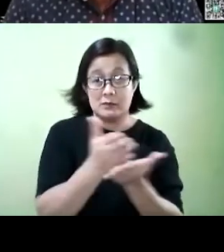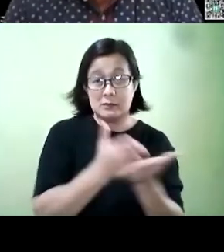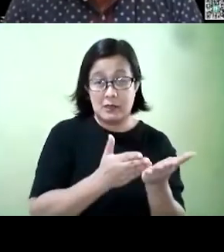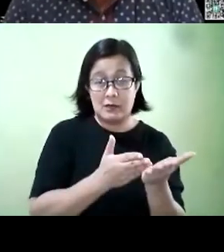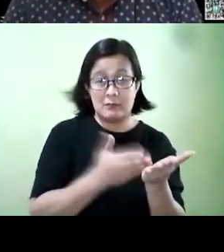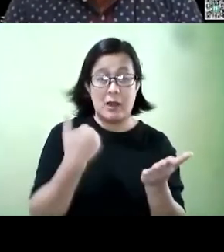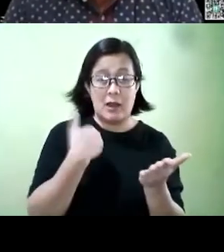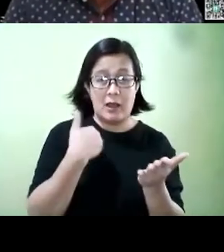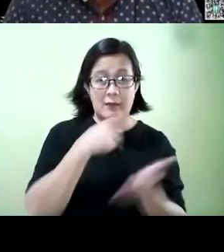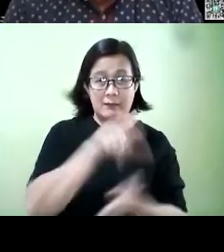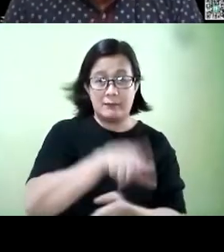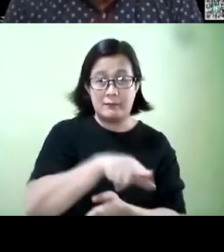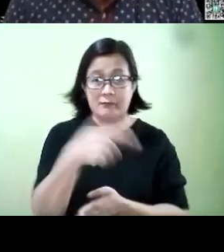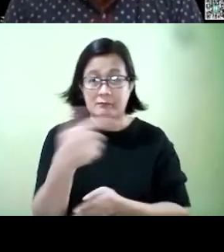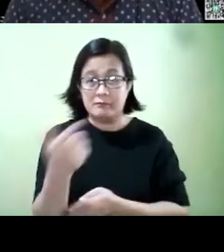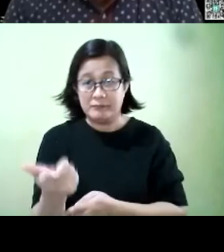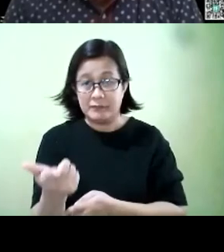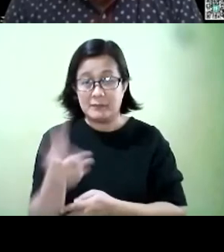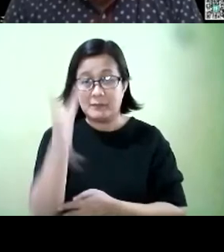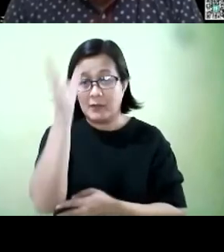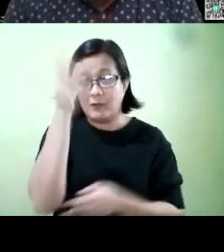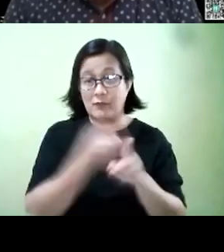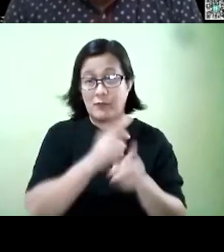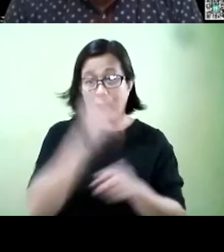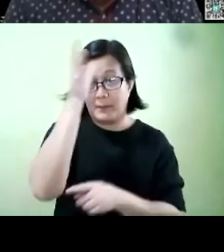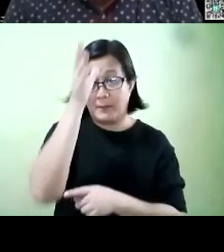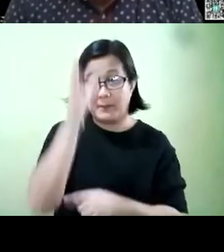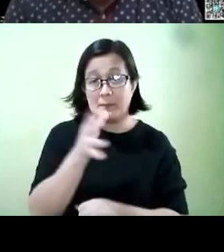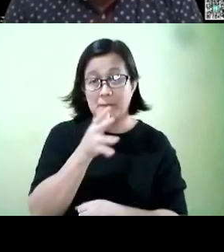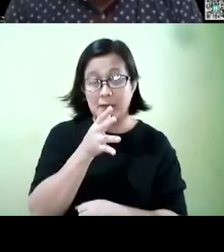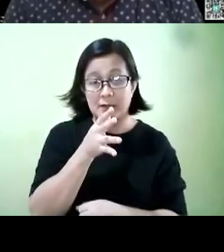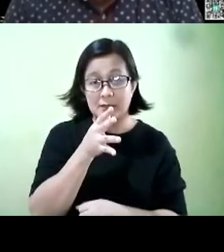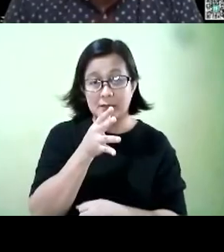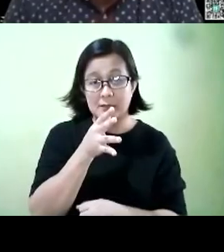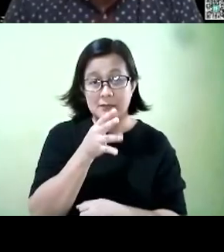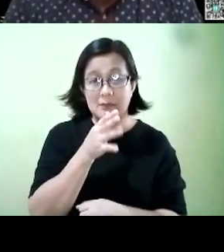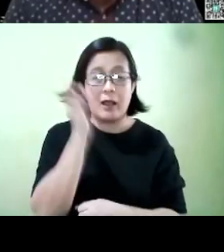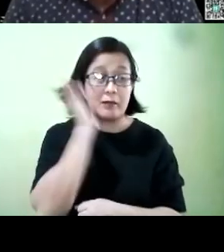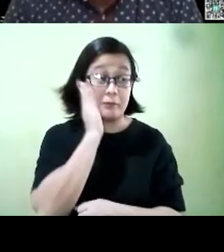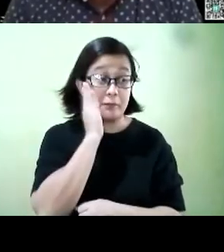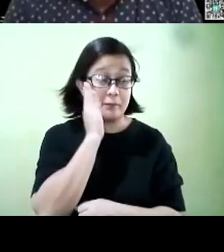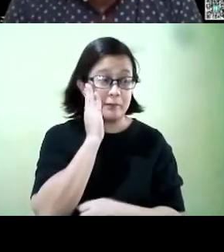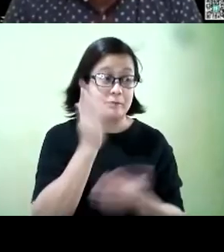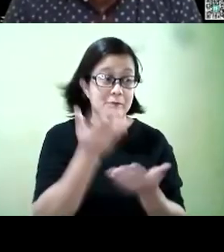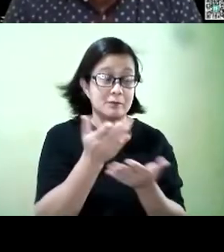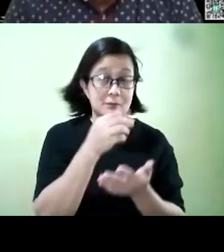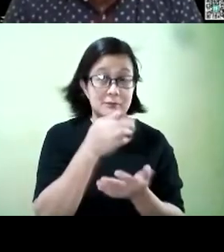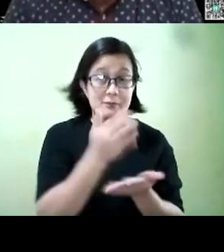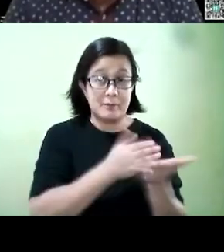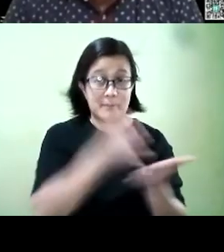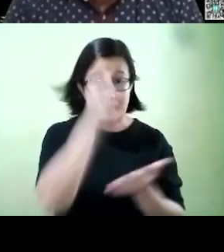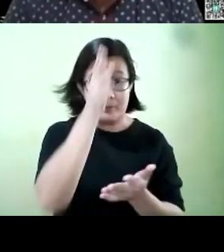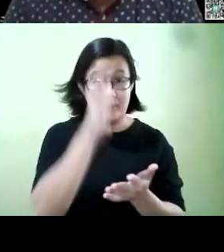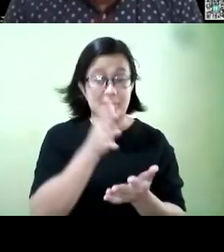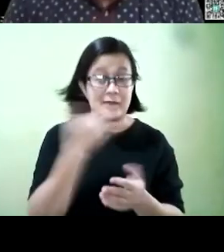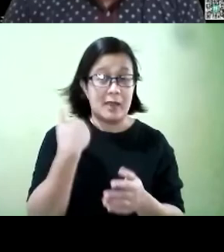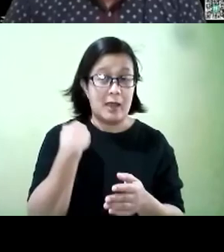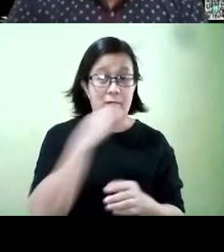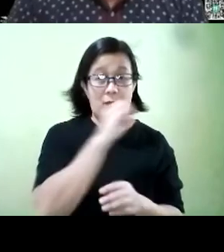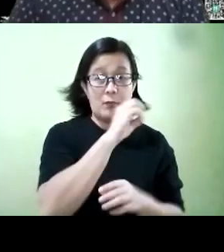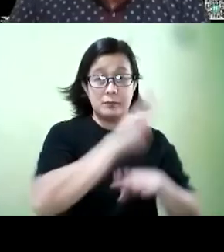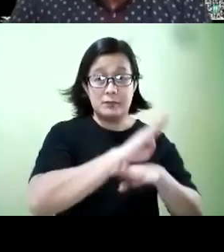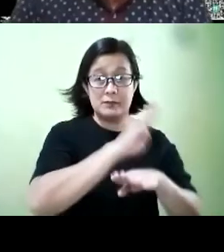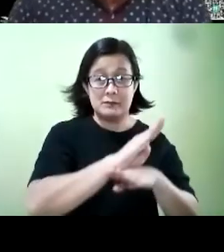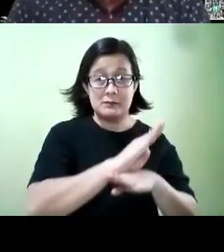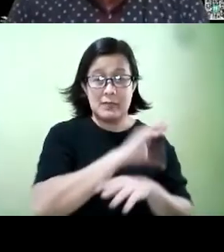passed on to them by their parents, no? Like we know all that, their parents are entrepreneurs, they have businesses, and the parents think, you